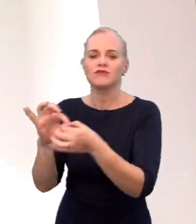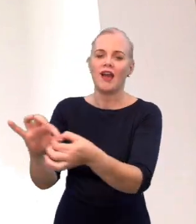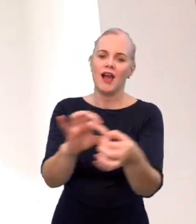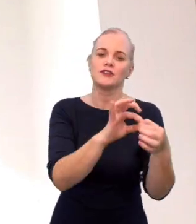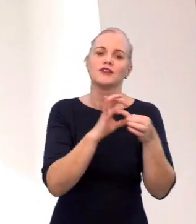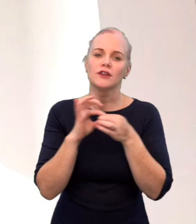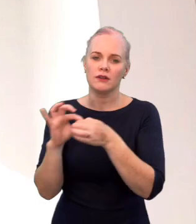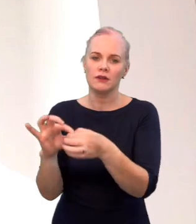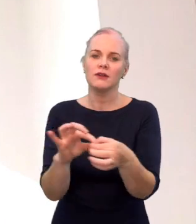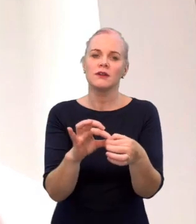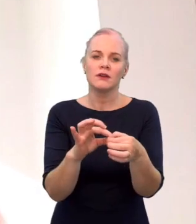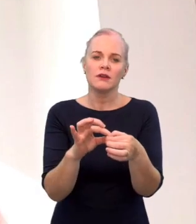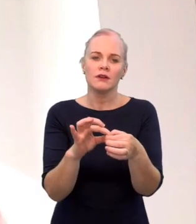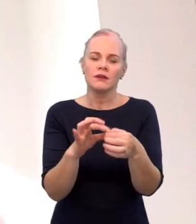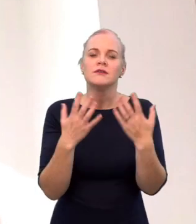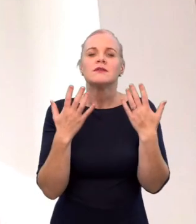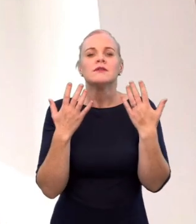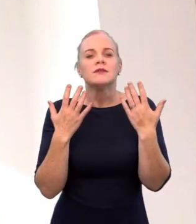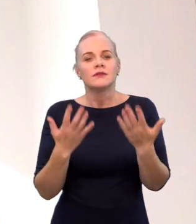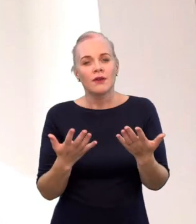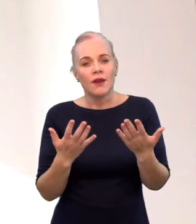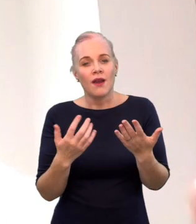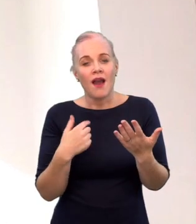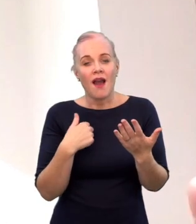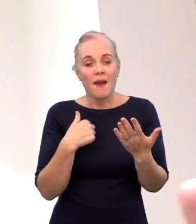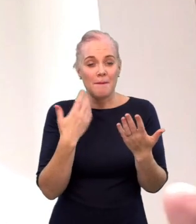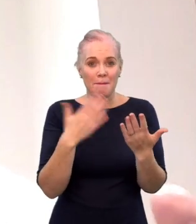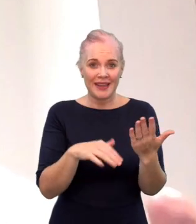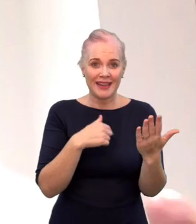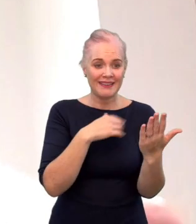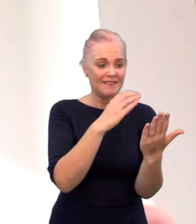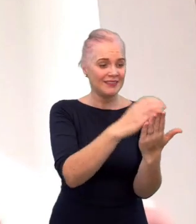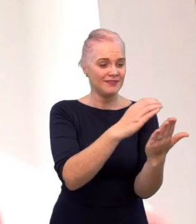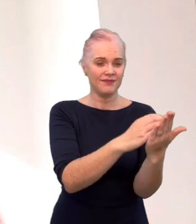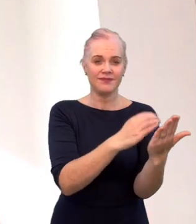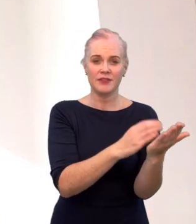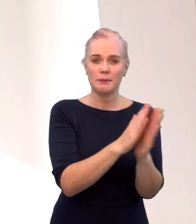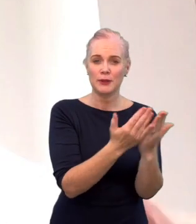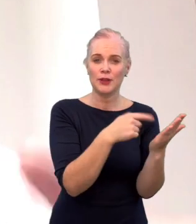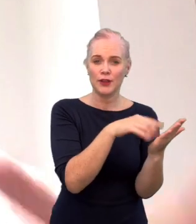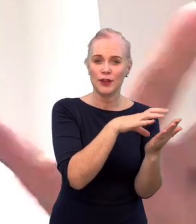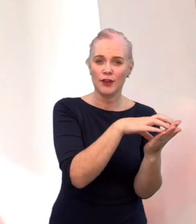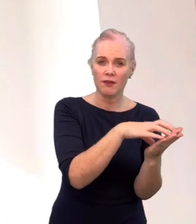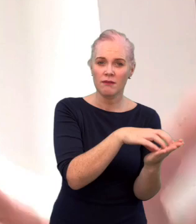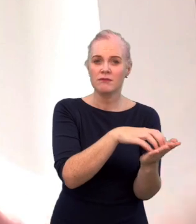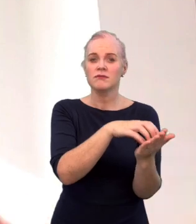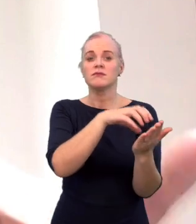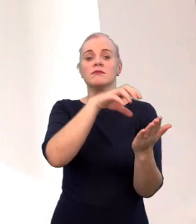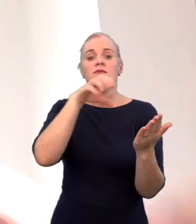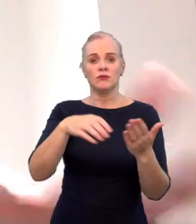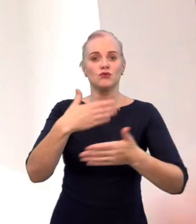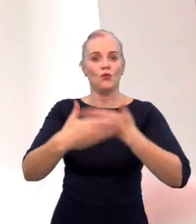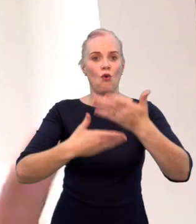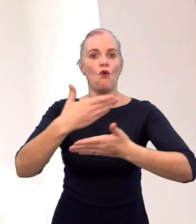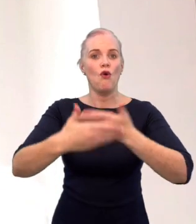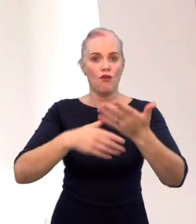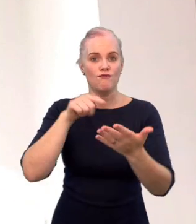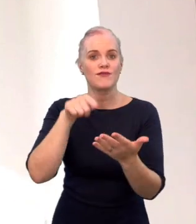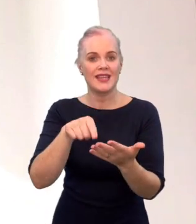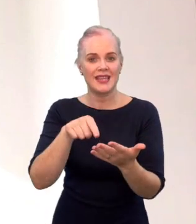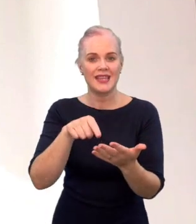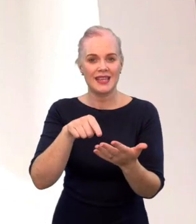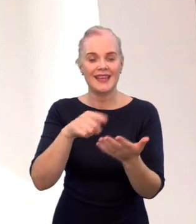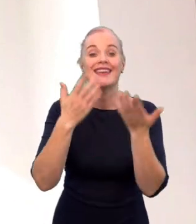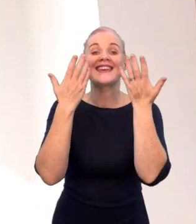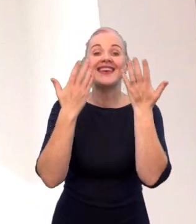a collaboration. So I know that I've just put the sections of verse that I think carry the story